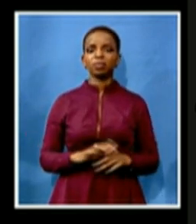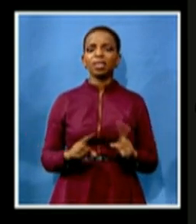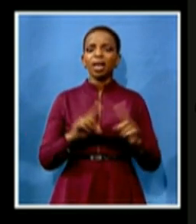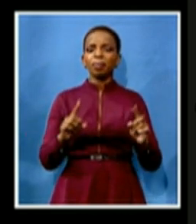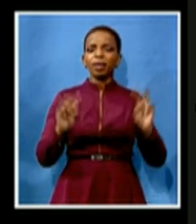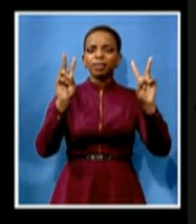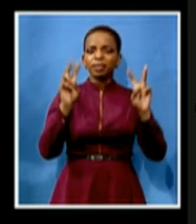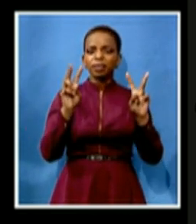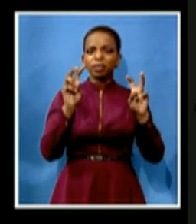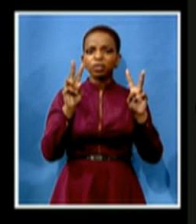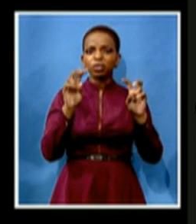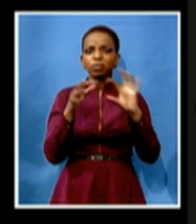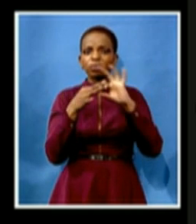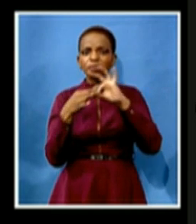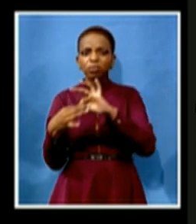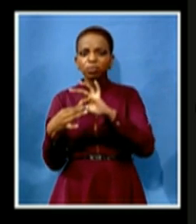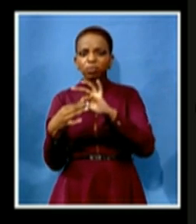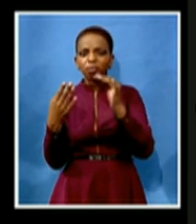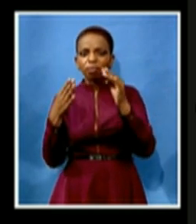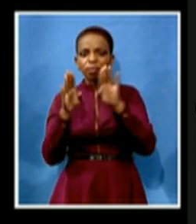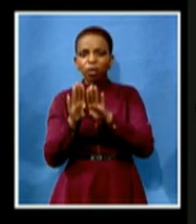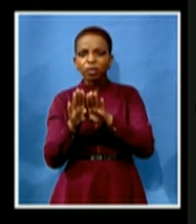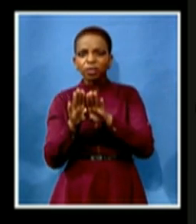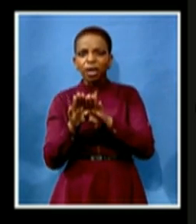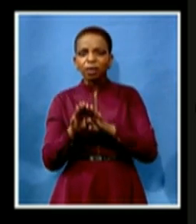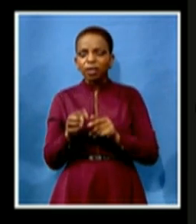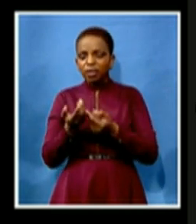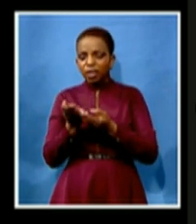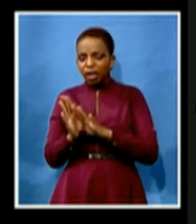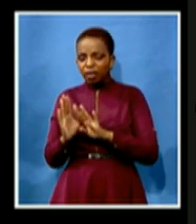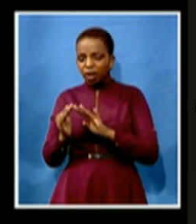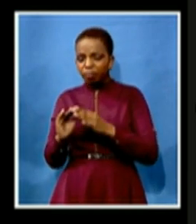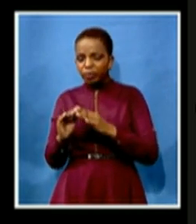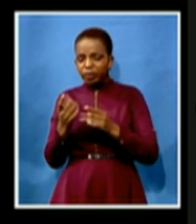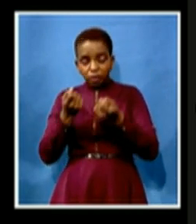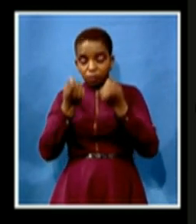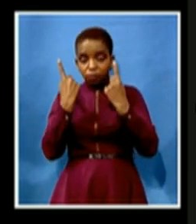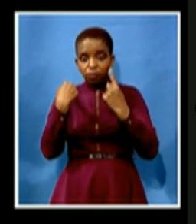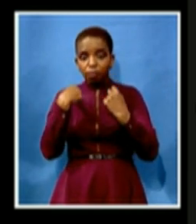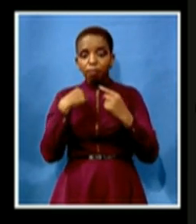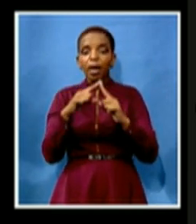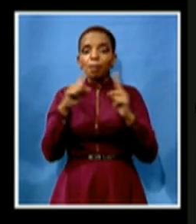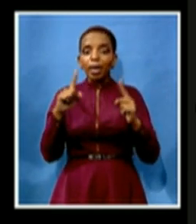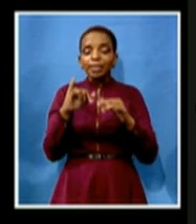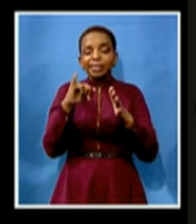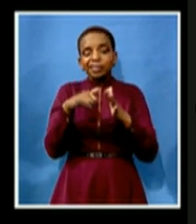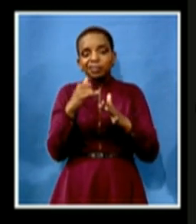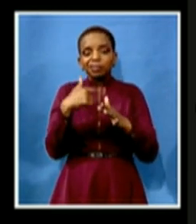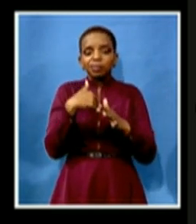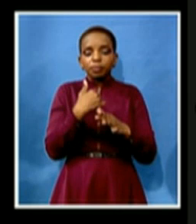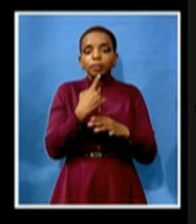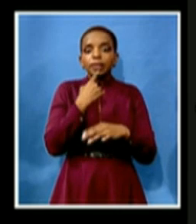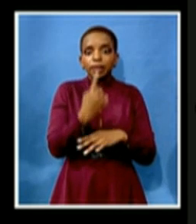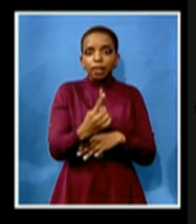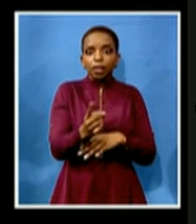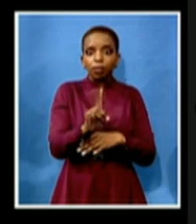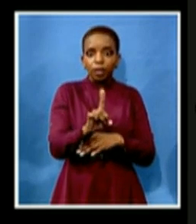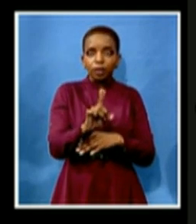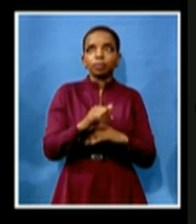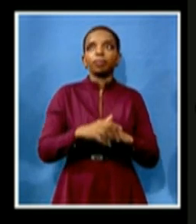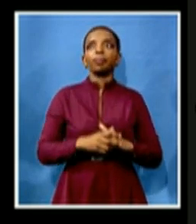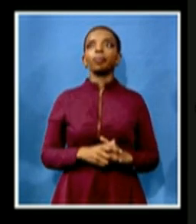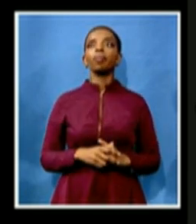but just to say, the general understanding is that the way to protect